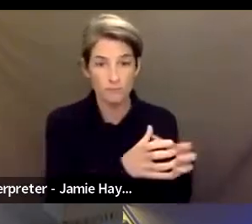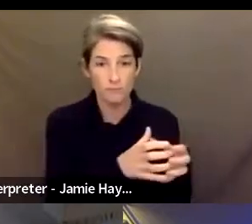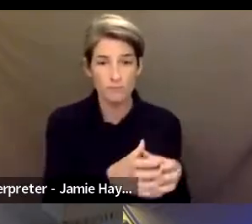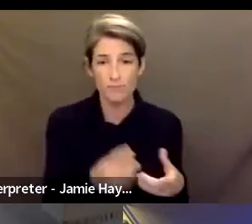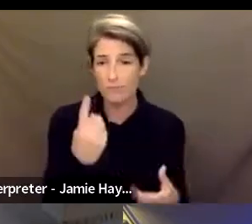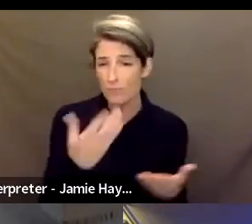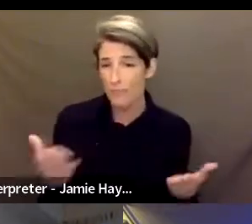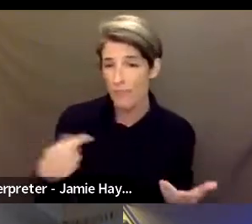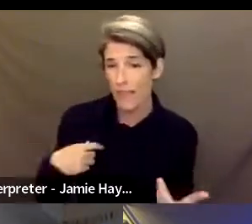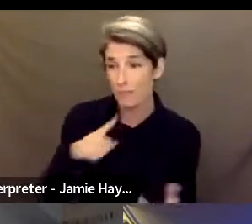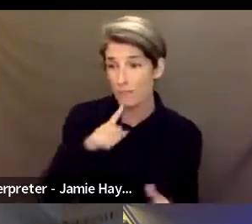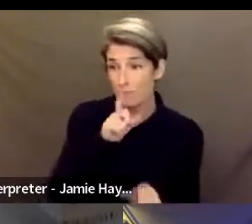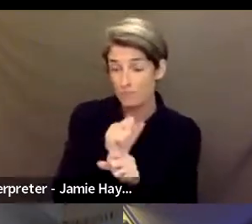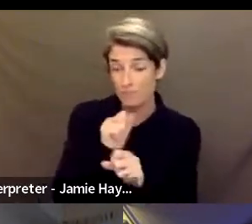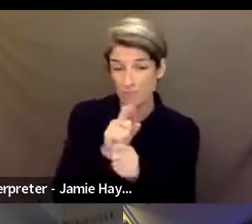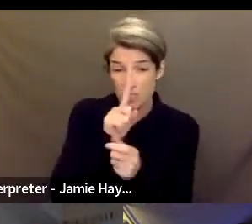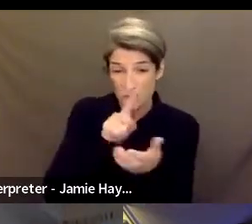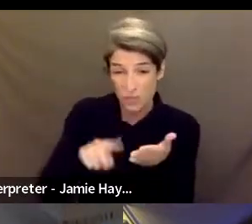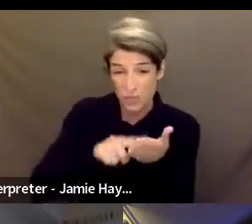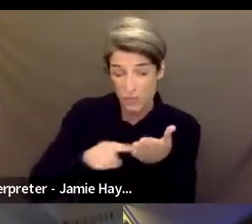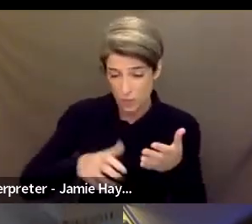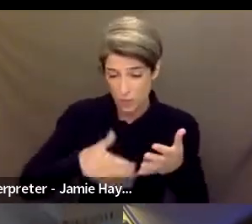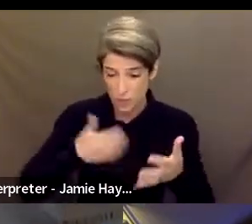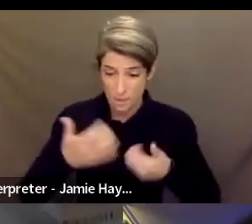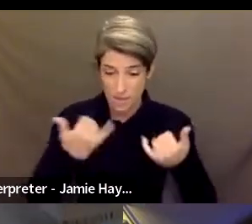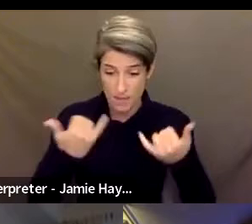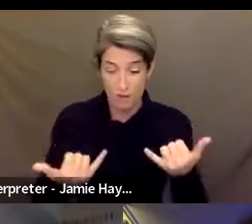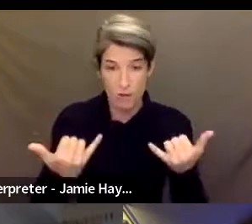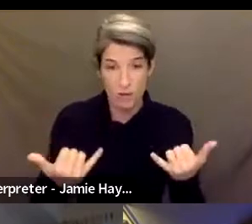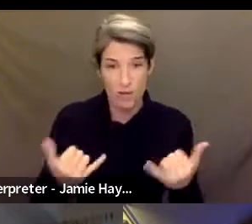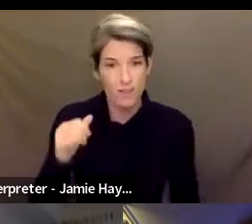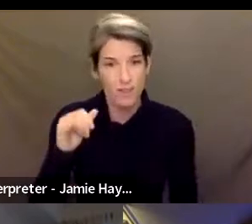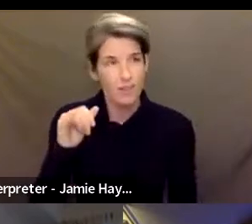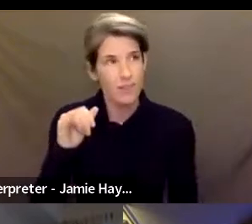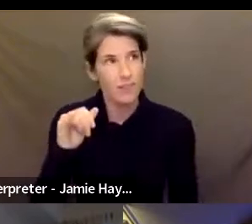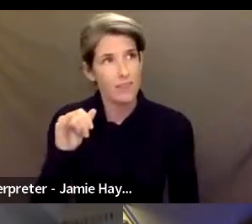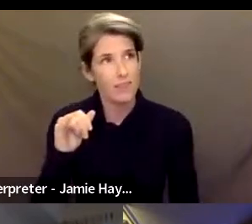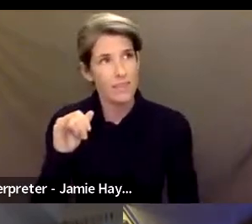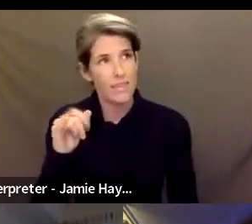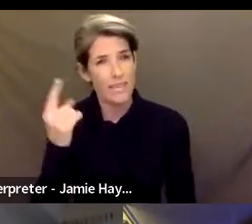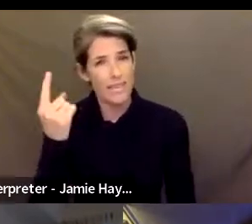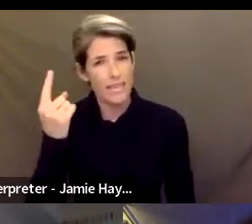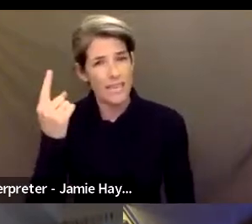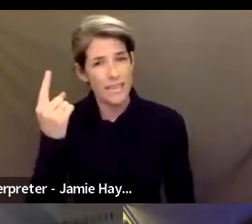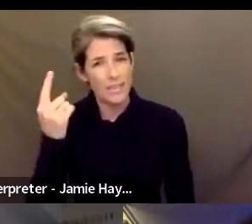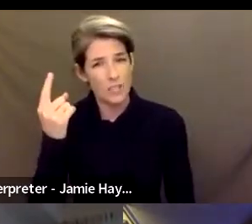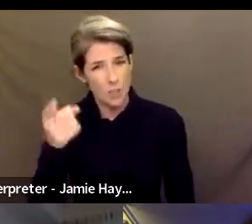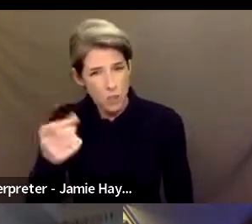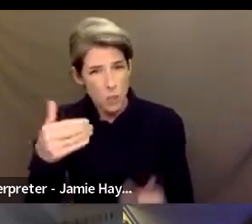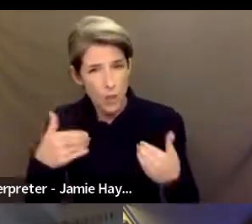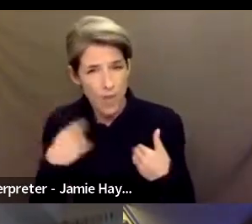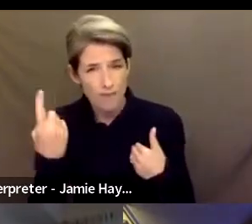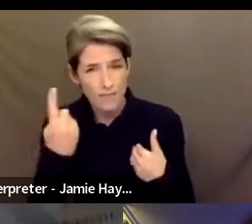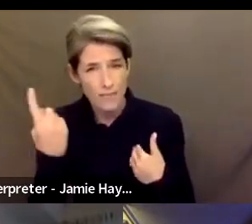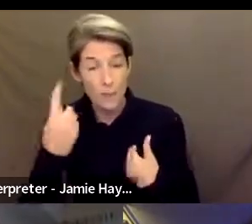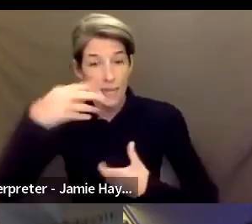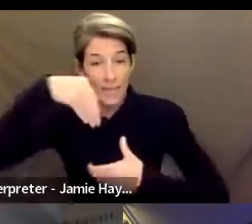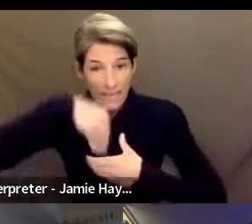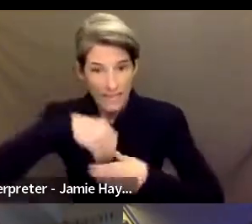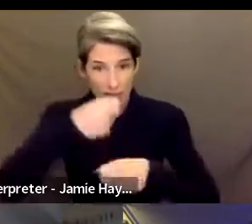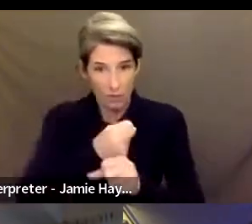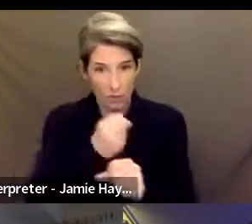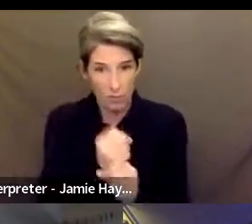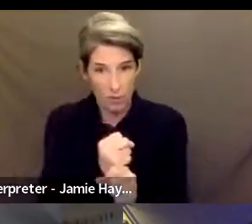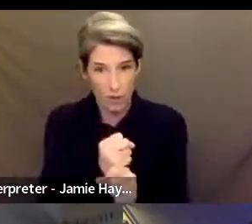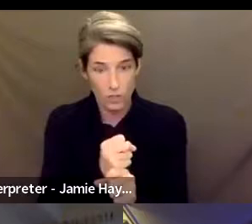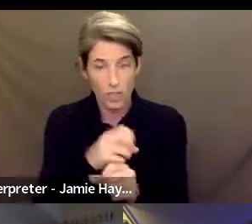actually even looking into is there someone already existing in these productions or these